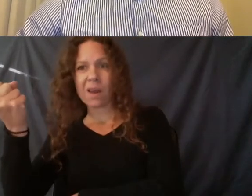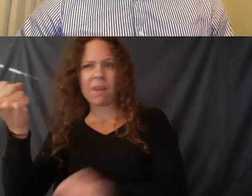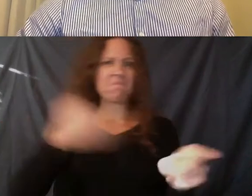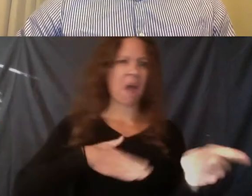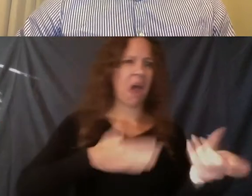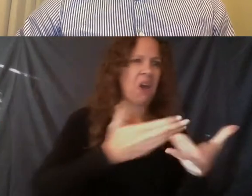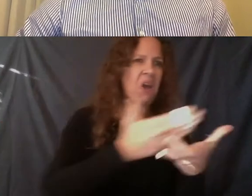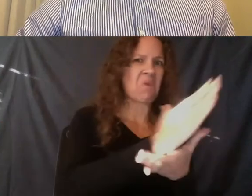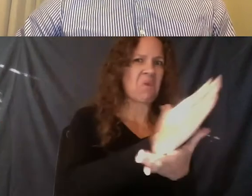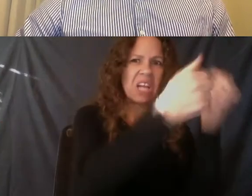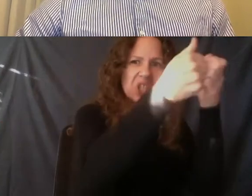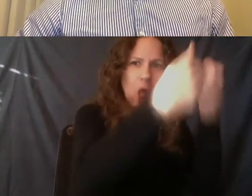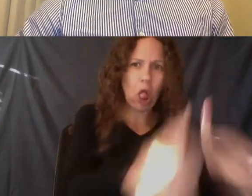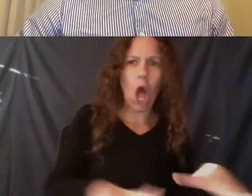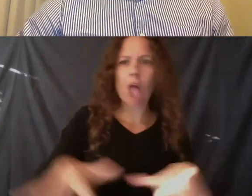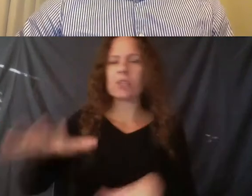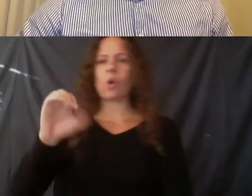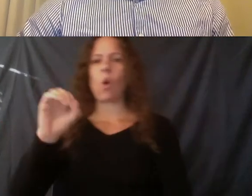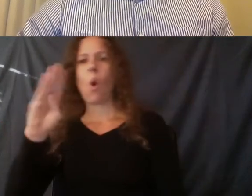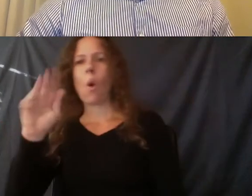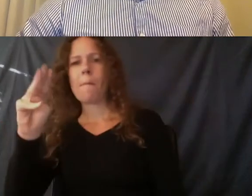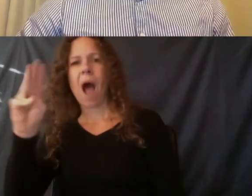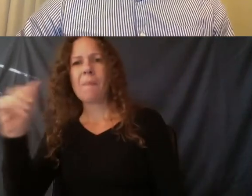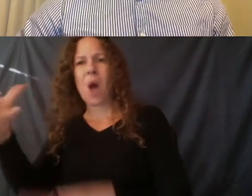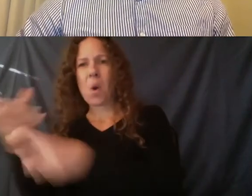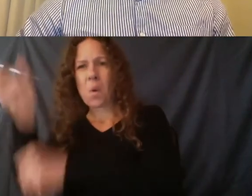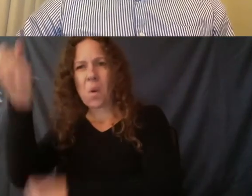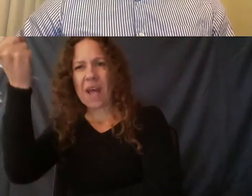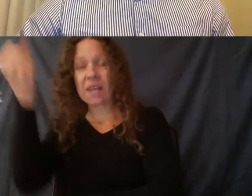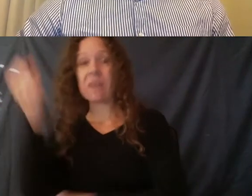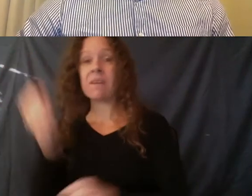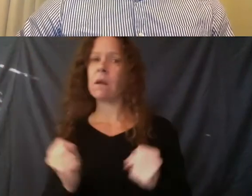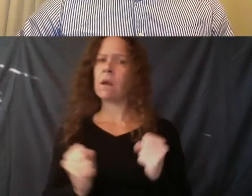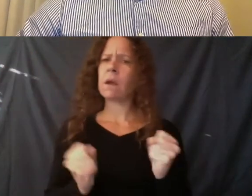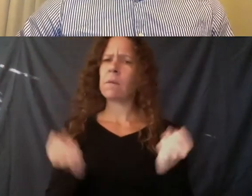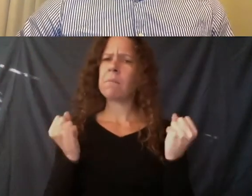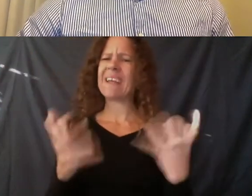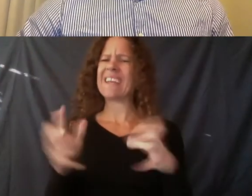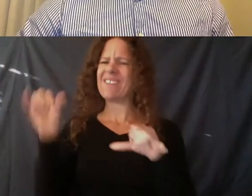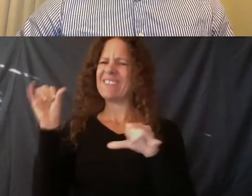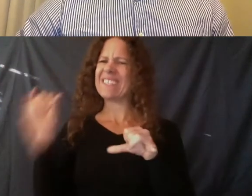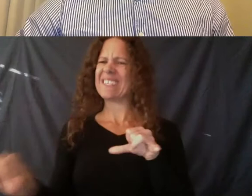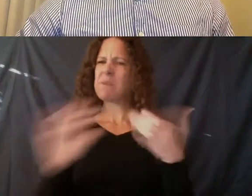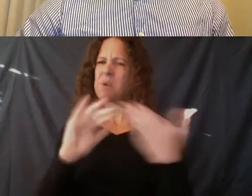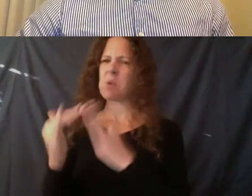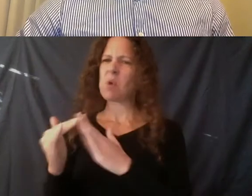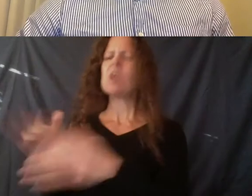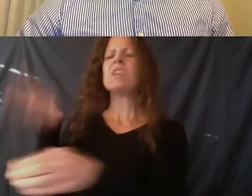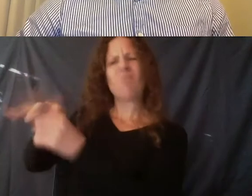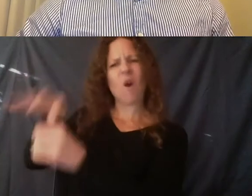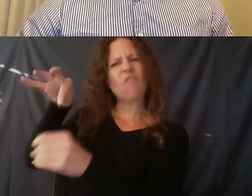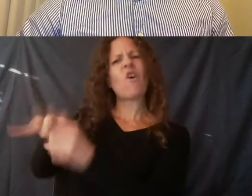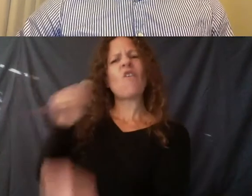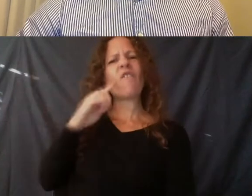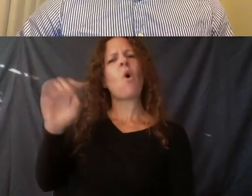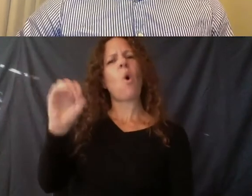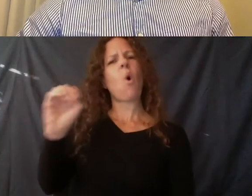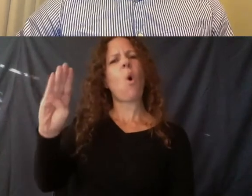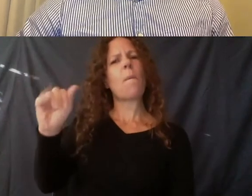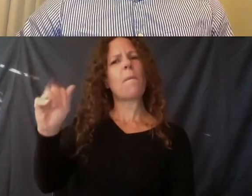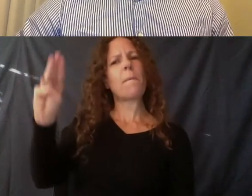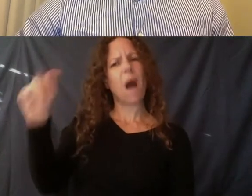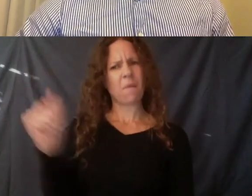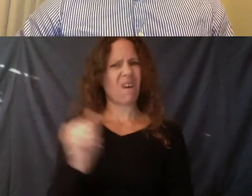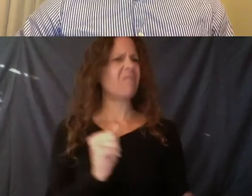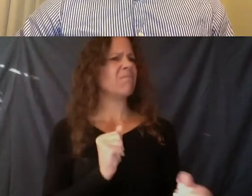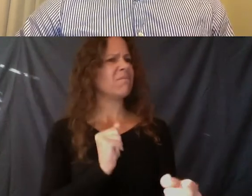And it was many of the same communities that had voted for Obama that voted in favor, against marriage equality, voted